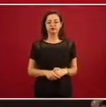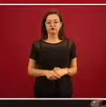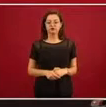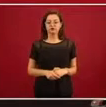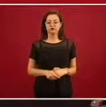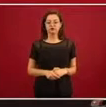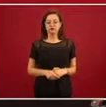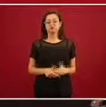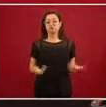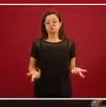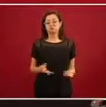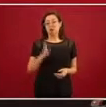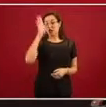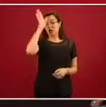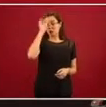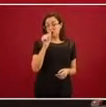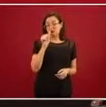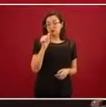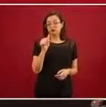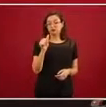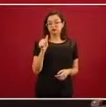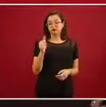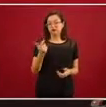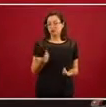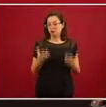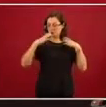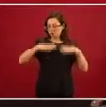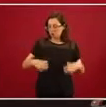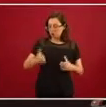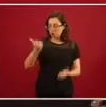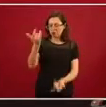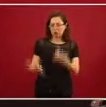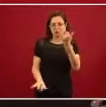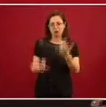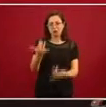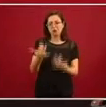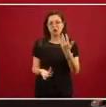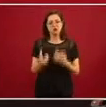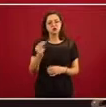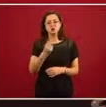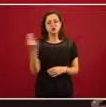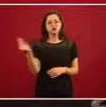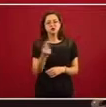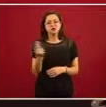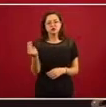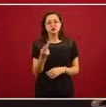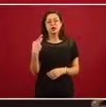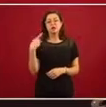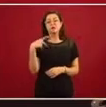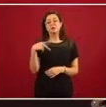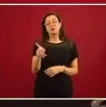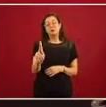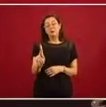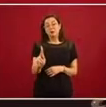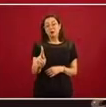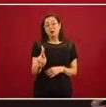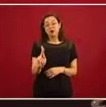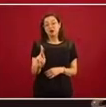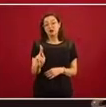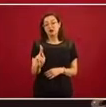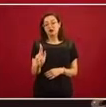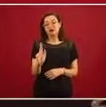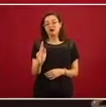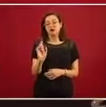ago. It was an agreement that was approved. I had said that there would be an agreement